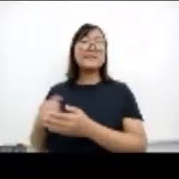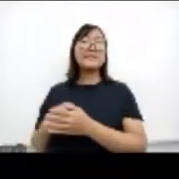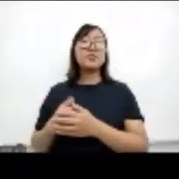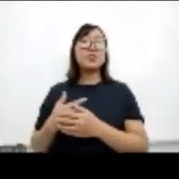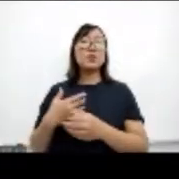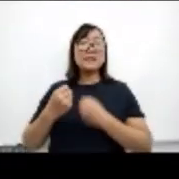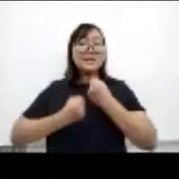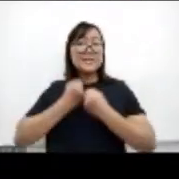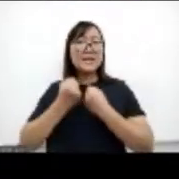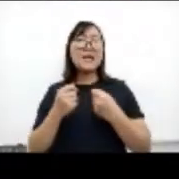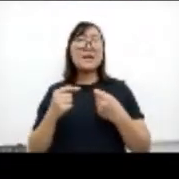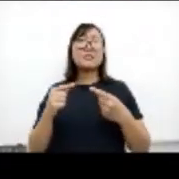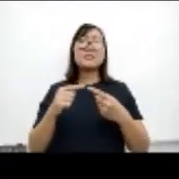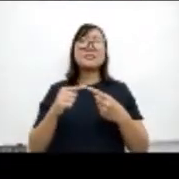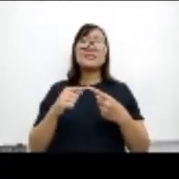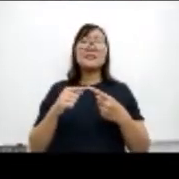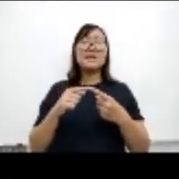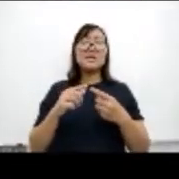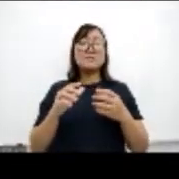saya semoga